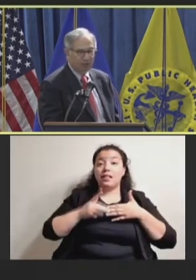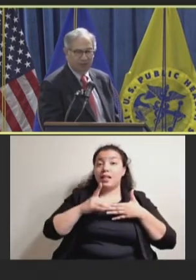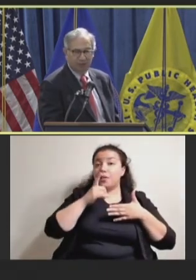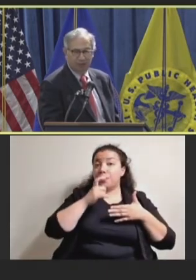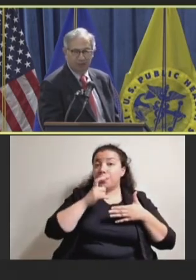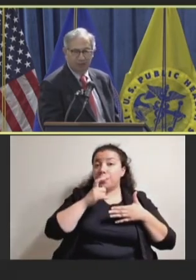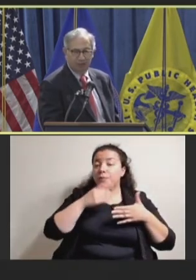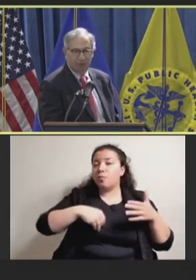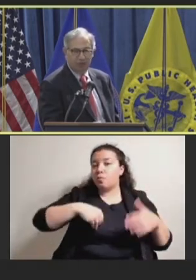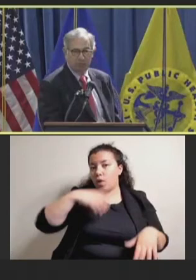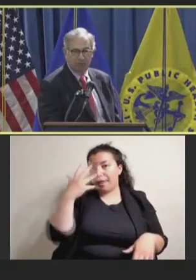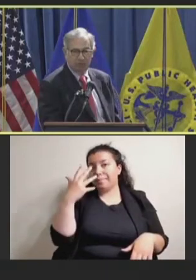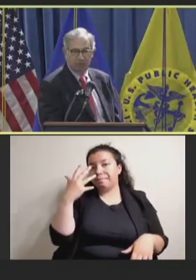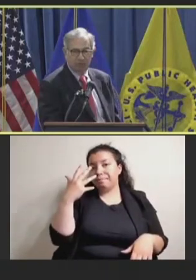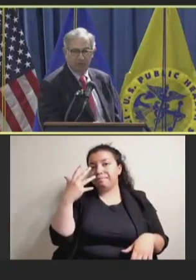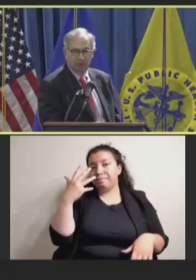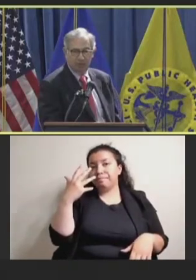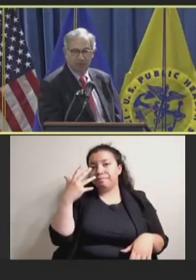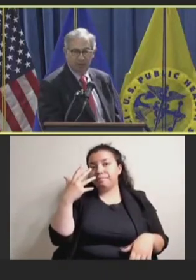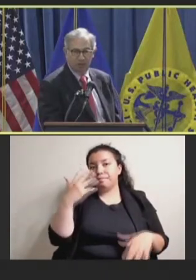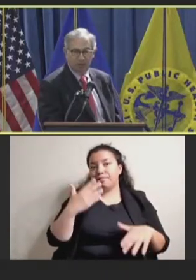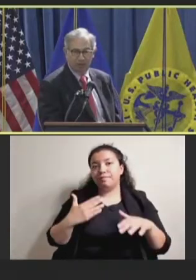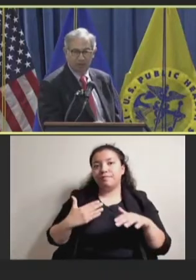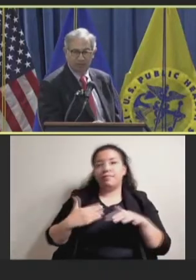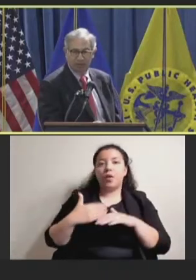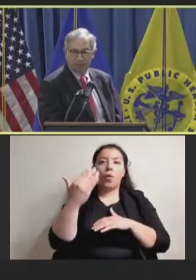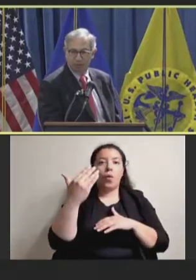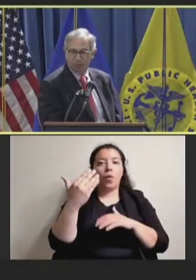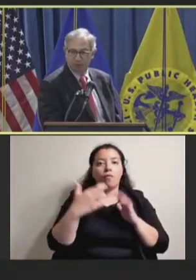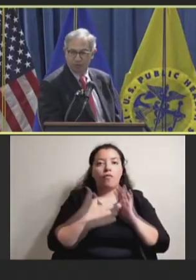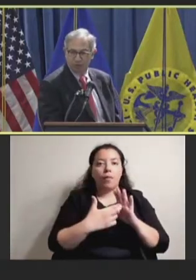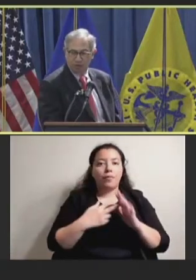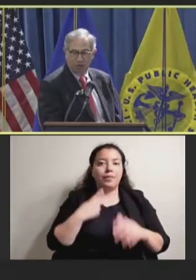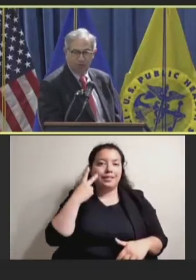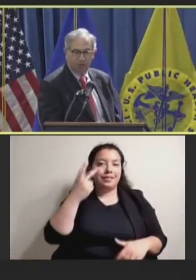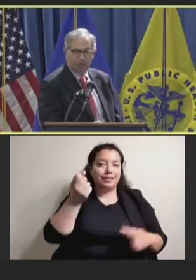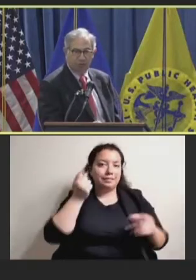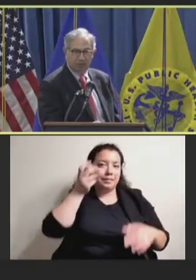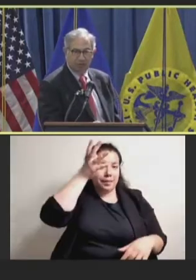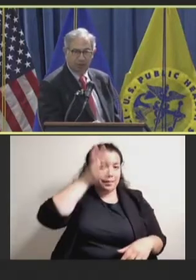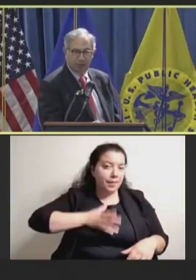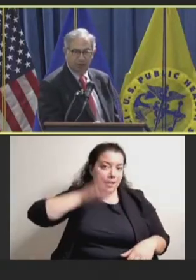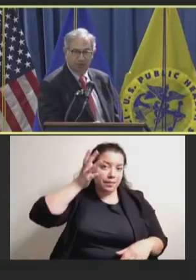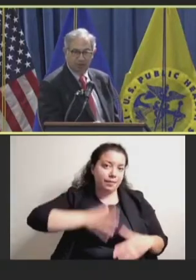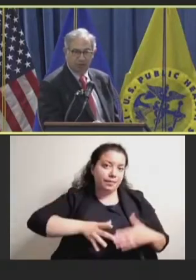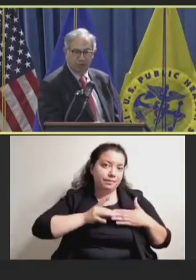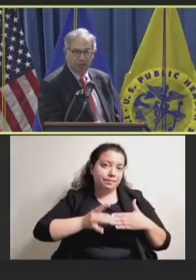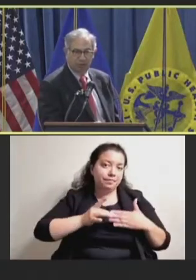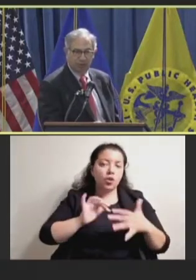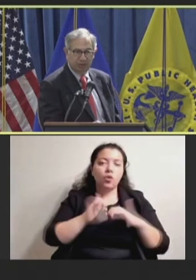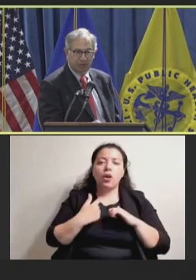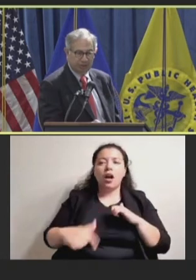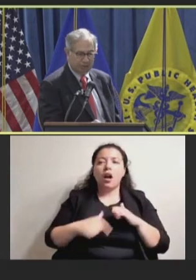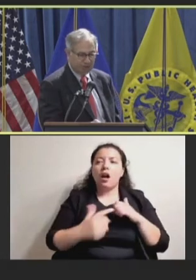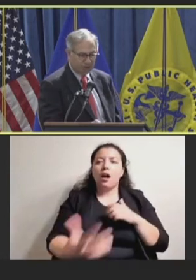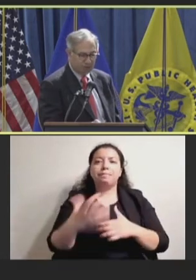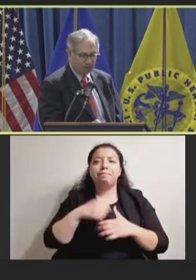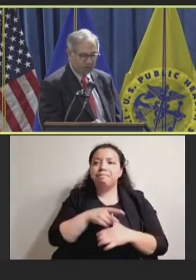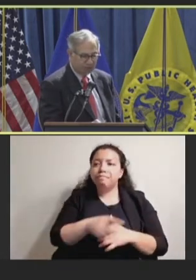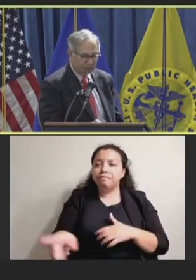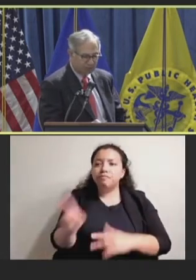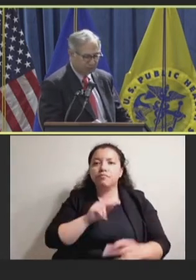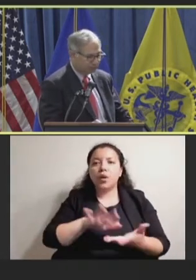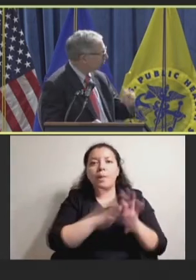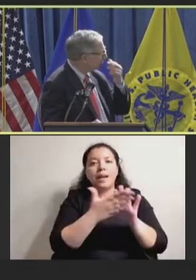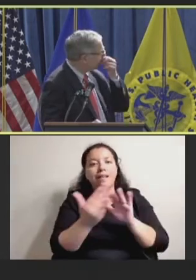white and overrepresented also male. And how do we develop a workforce of underrepresented populations that will become the leaders in clinical trials?